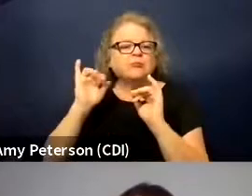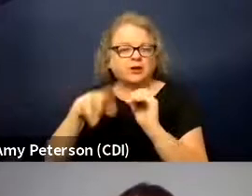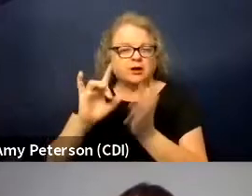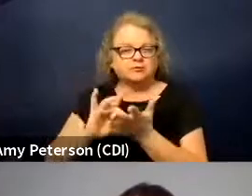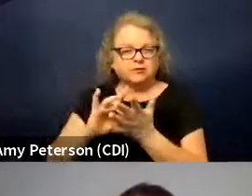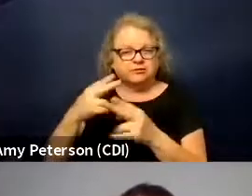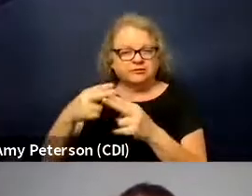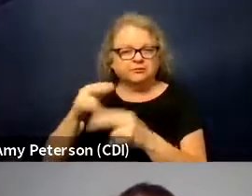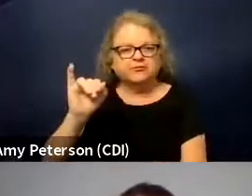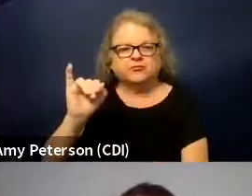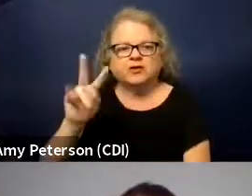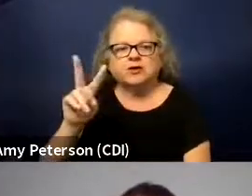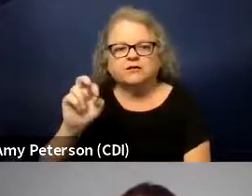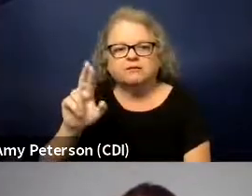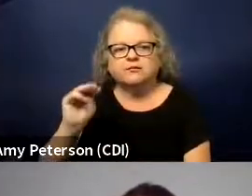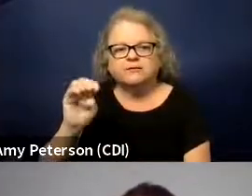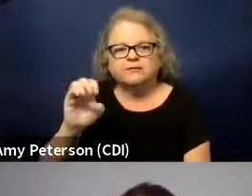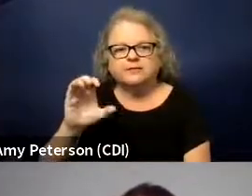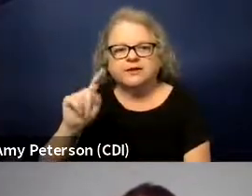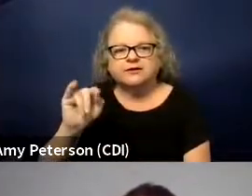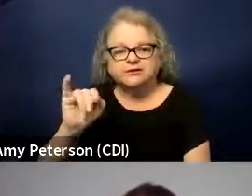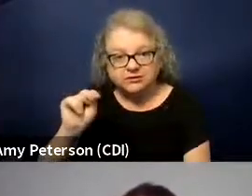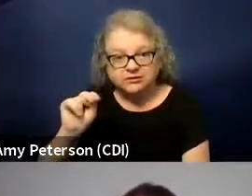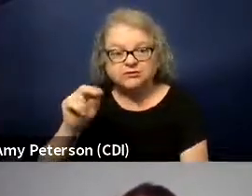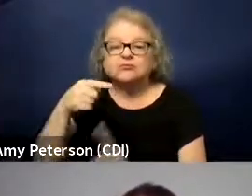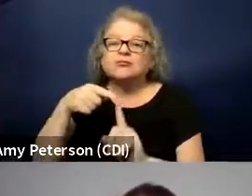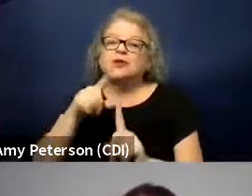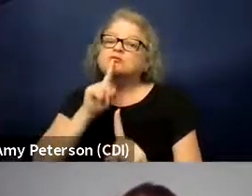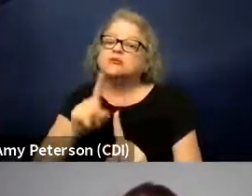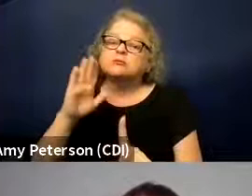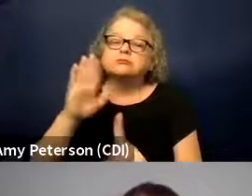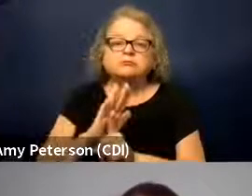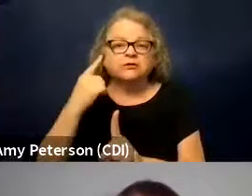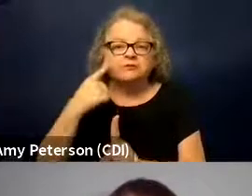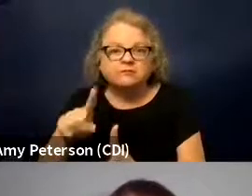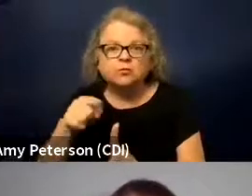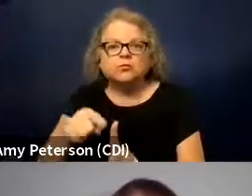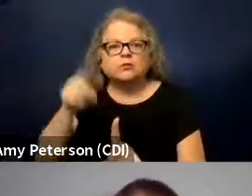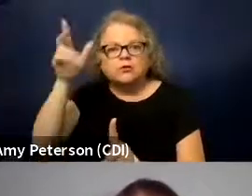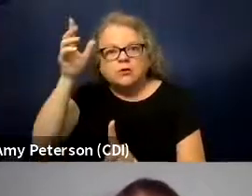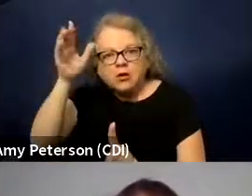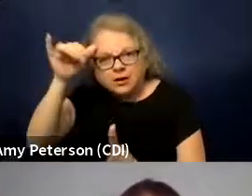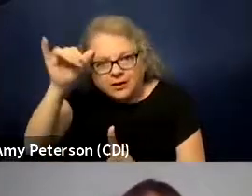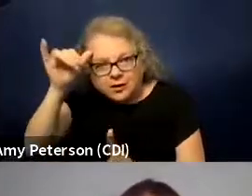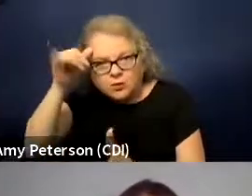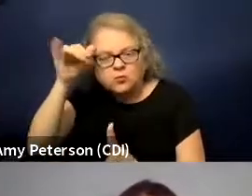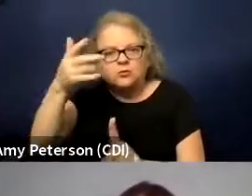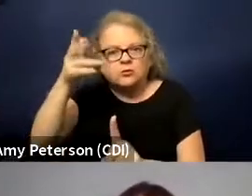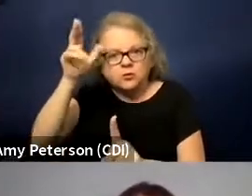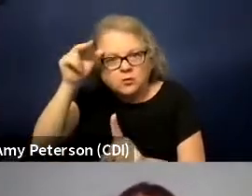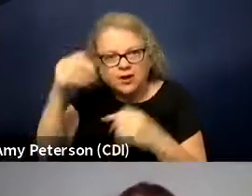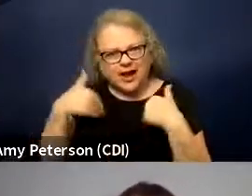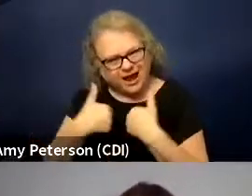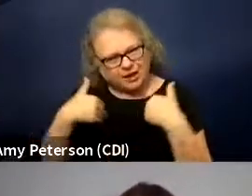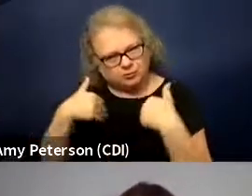horse and cow dewormer. It gets rid of their worms. Some people use it for their dogs to